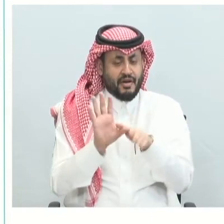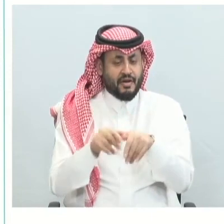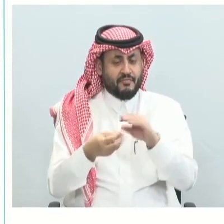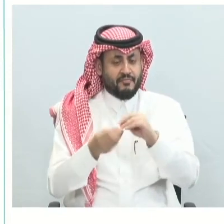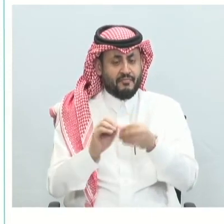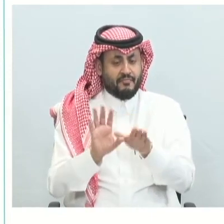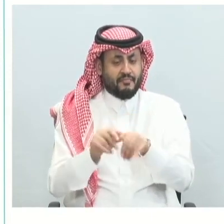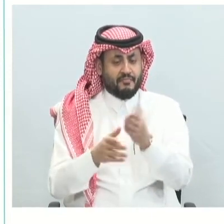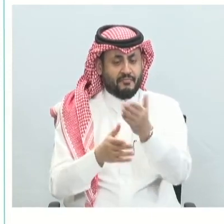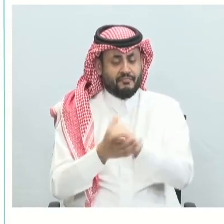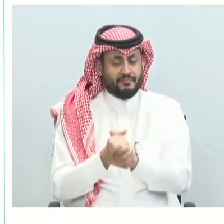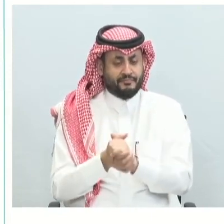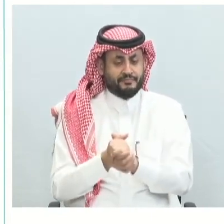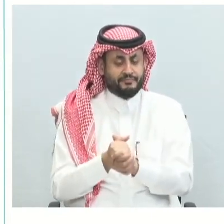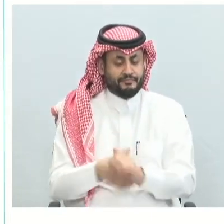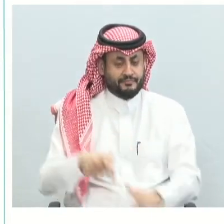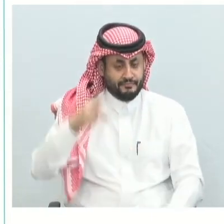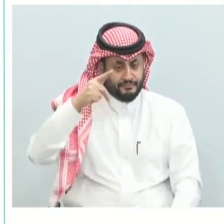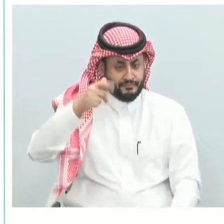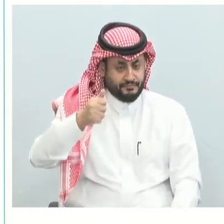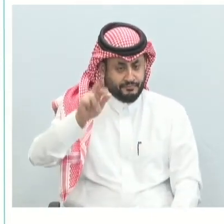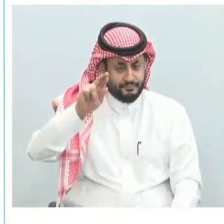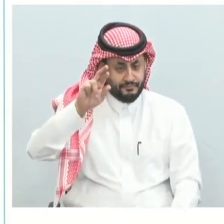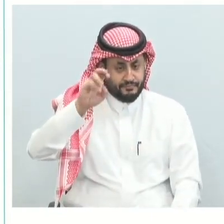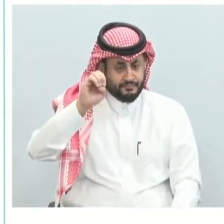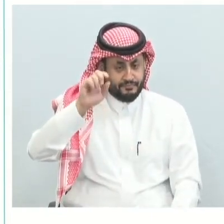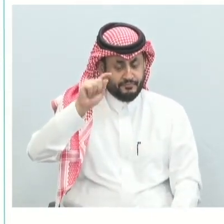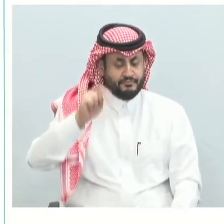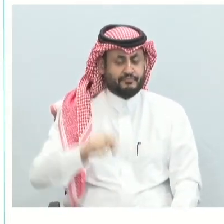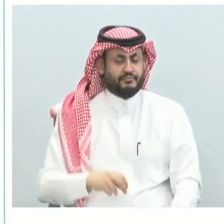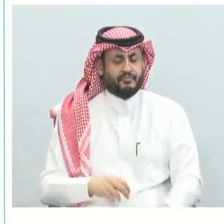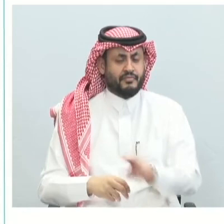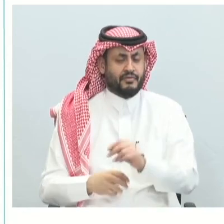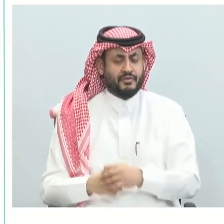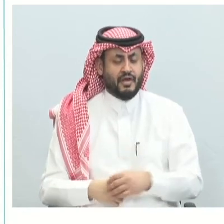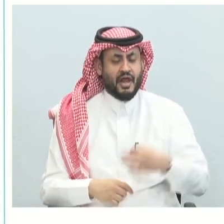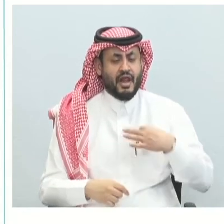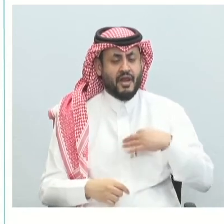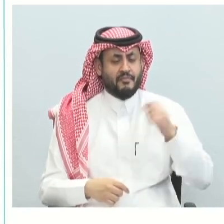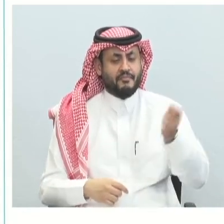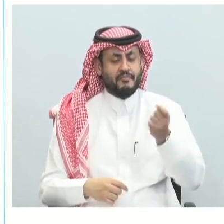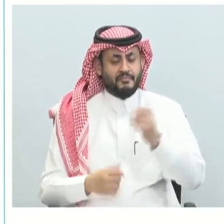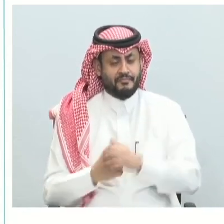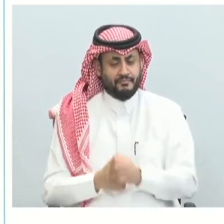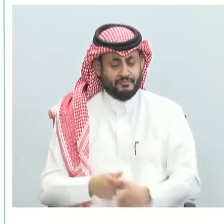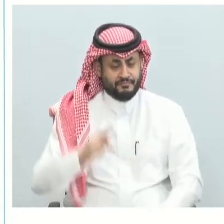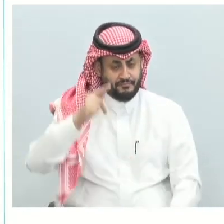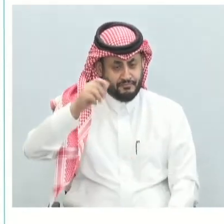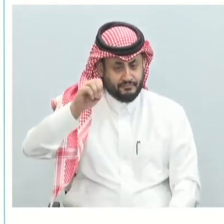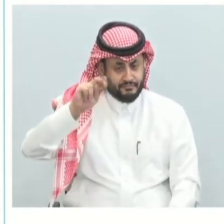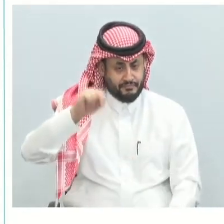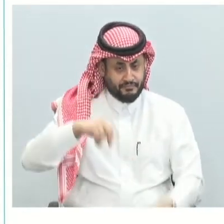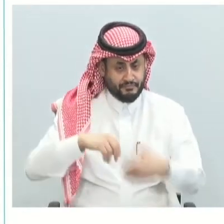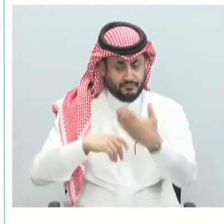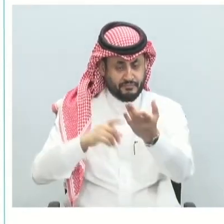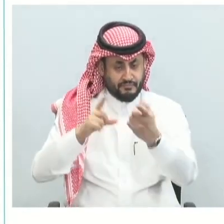Okay. So P says P, P, parrot. And P says P, P, pen. What is pen? This